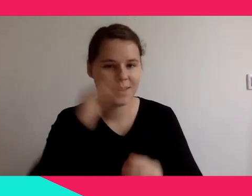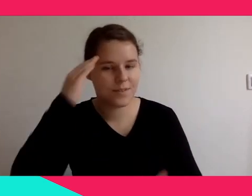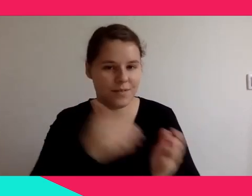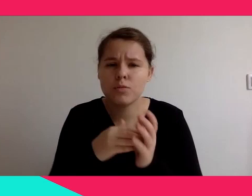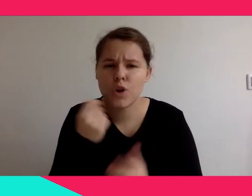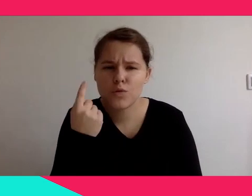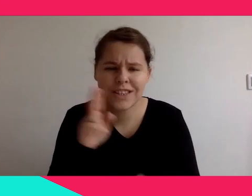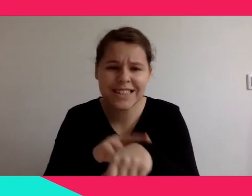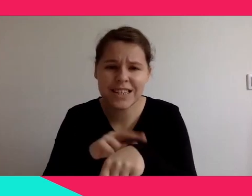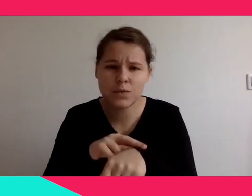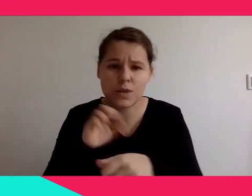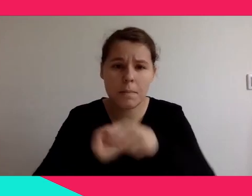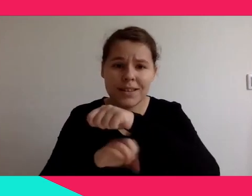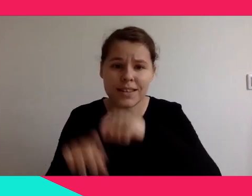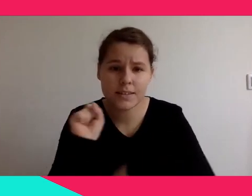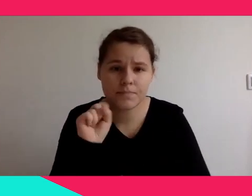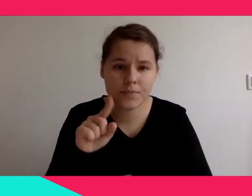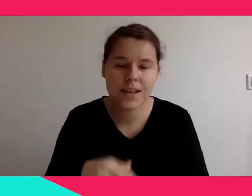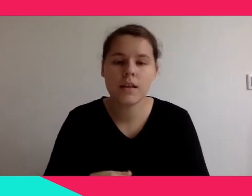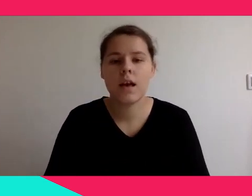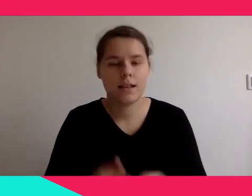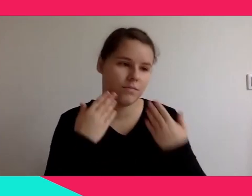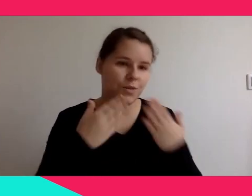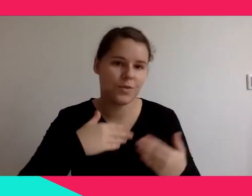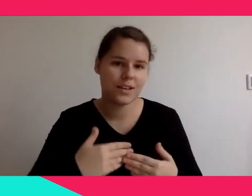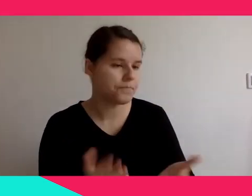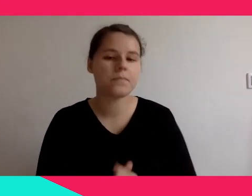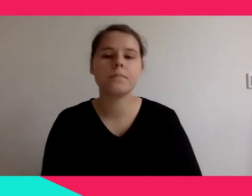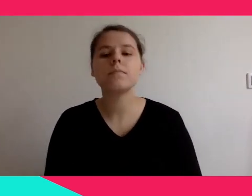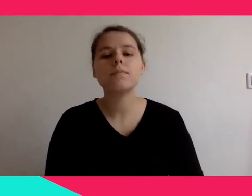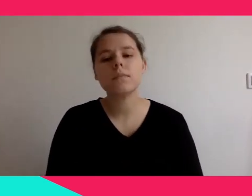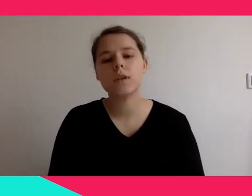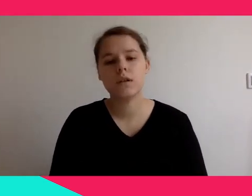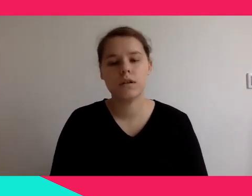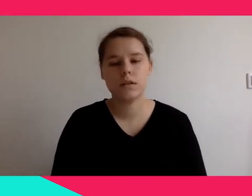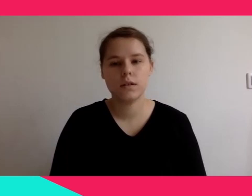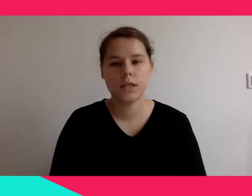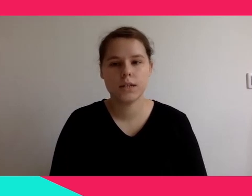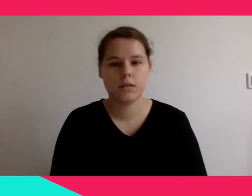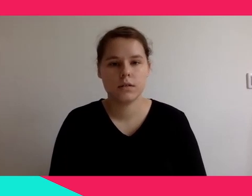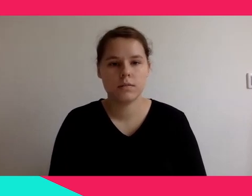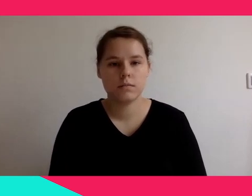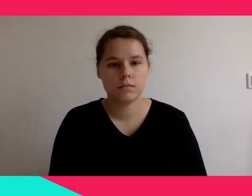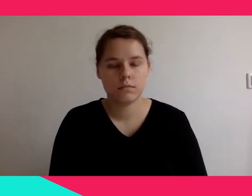me today. We're very happy that you're with us. Yeah, go ahead. Floor is yours. A lot has been said about